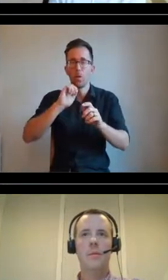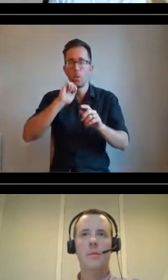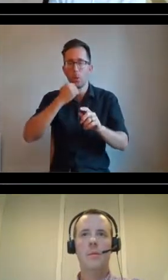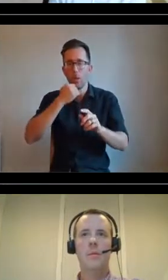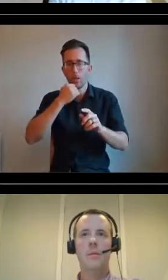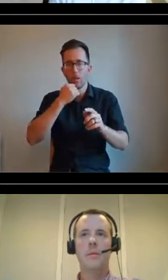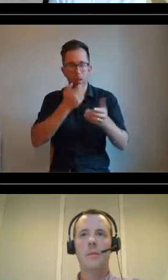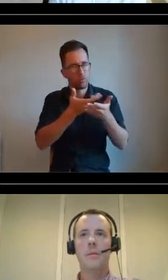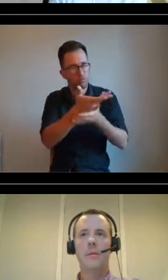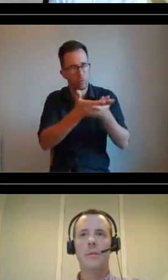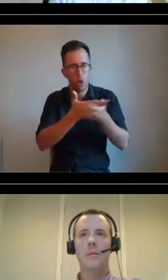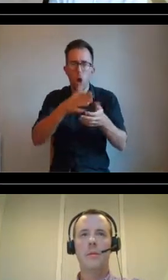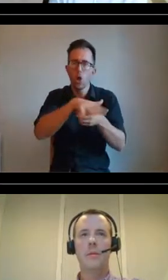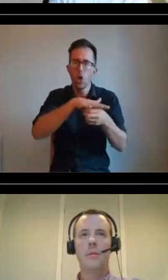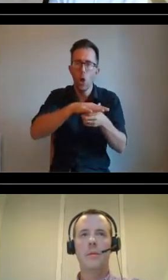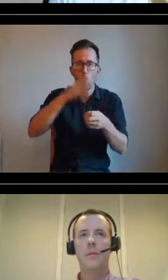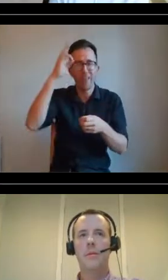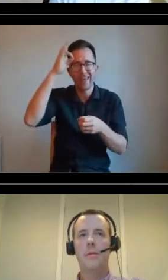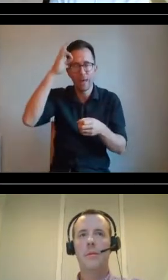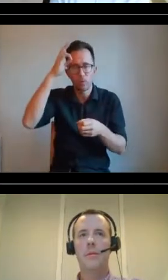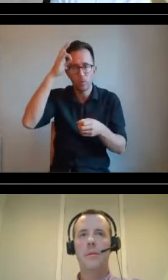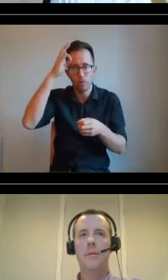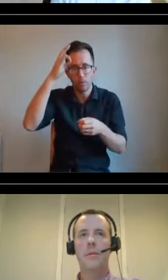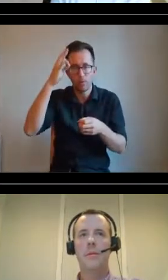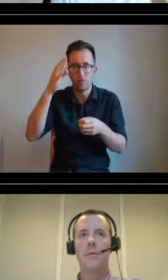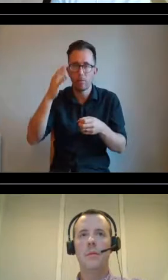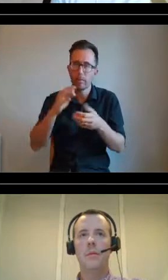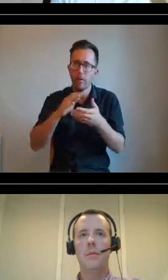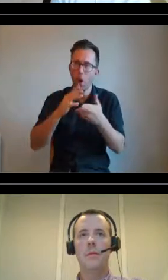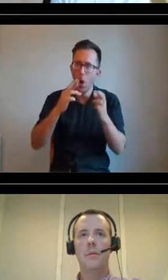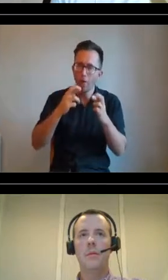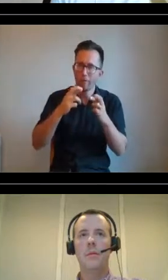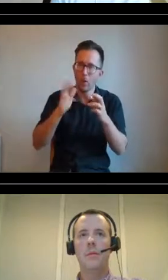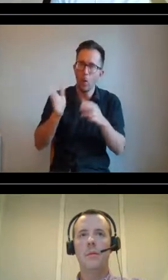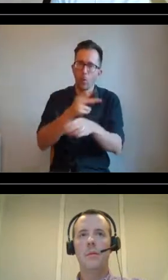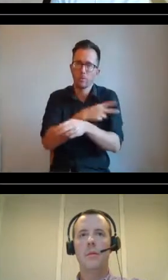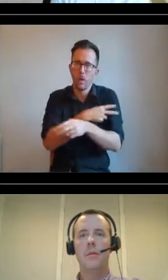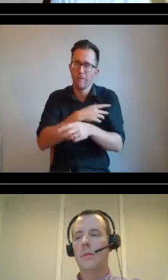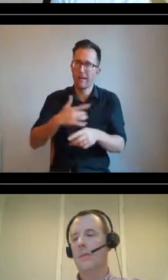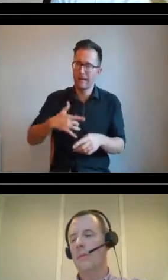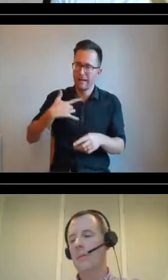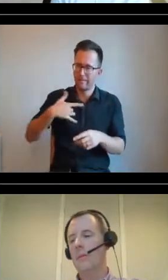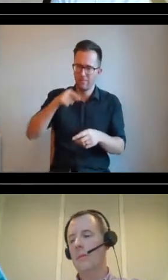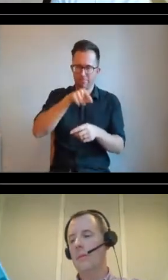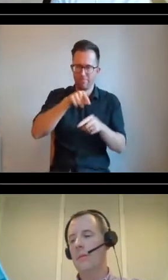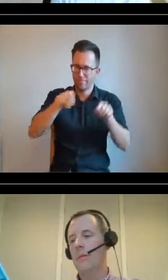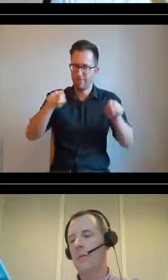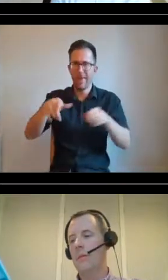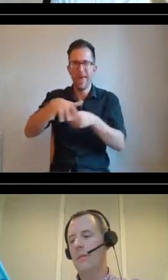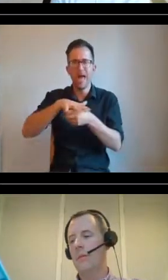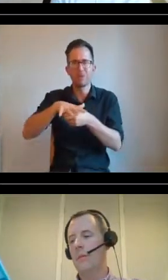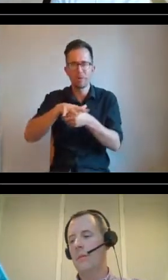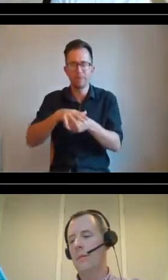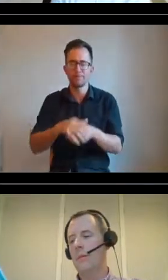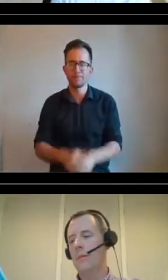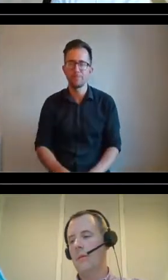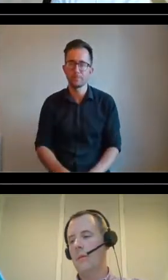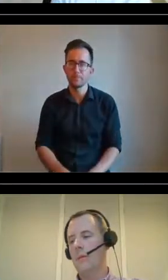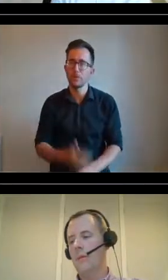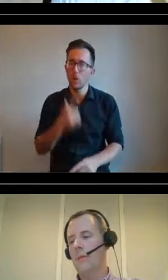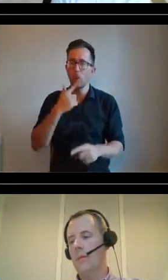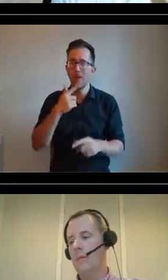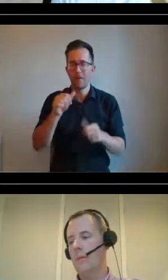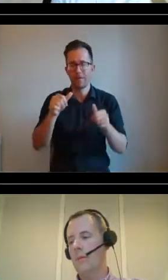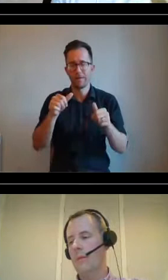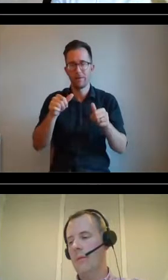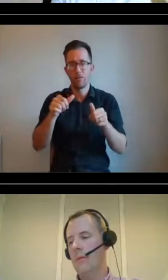in developing the Code of Construction Practice. So essentially, we'll be looking at that sort of during the next stage